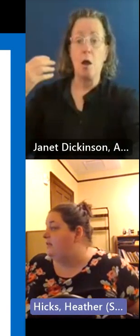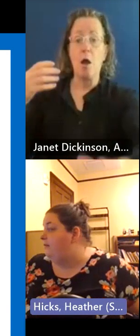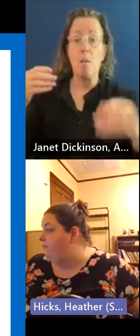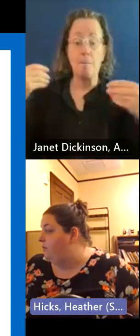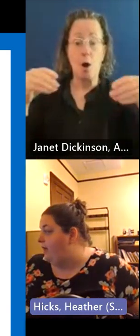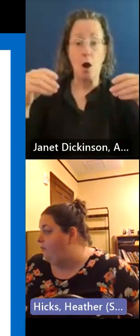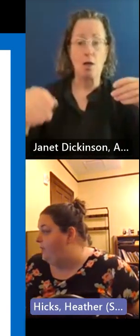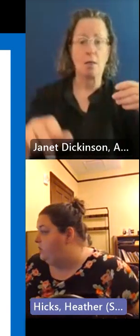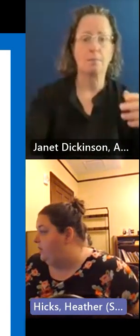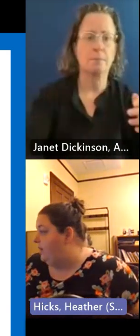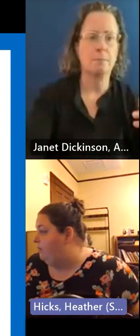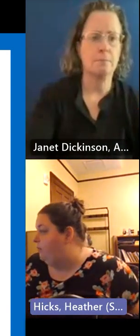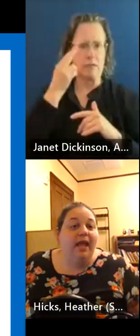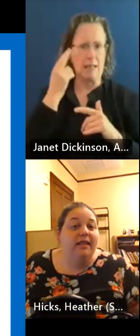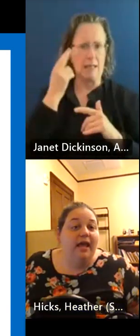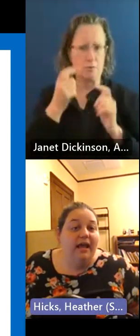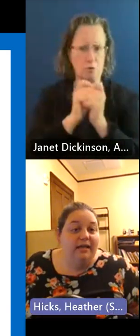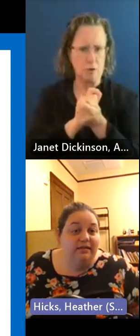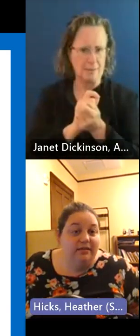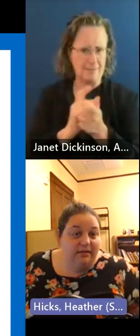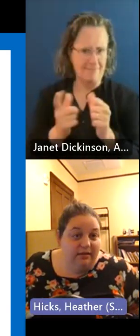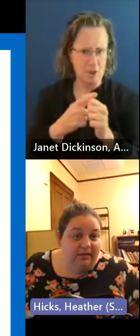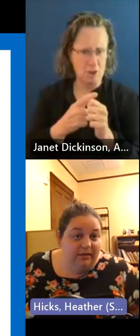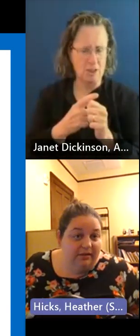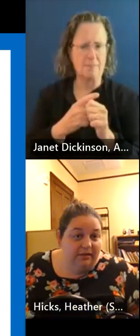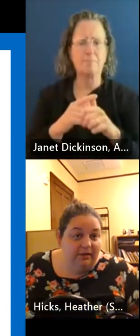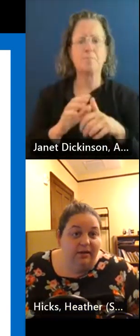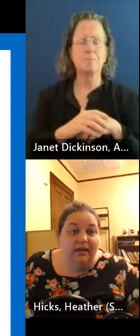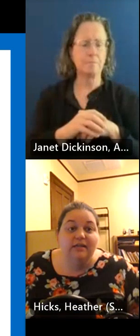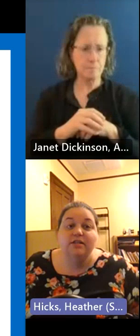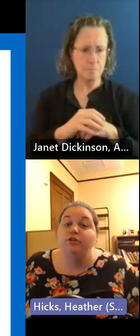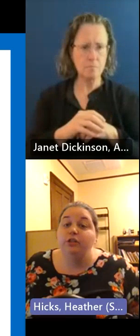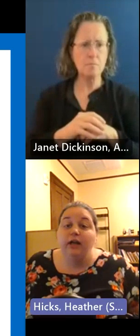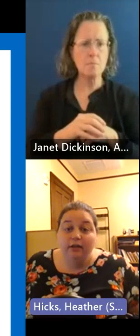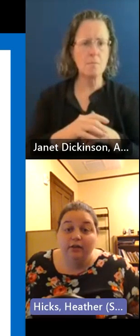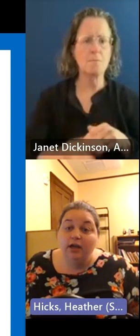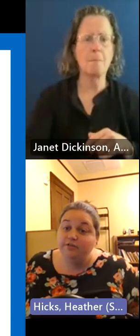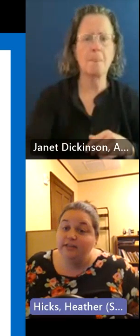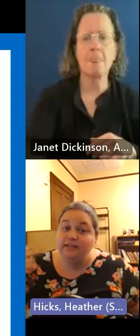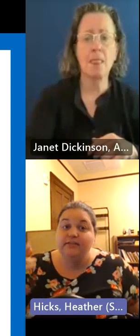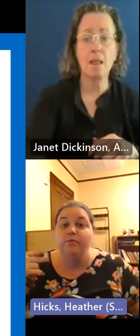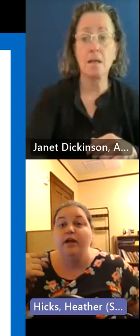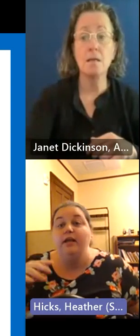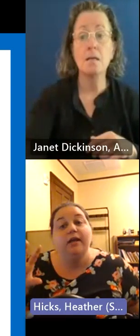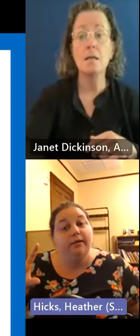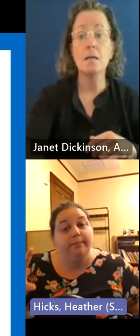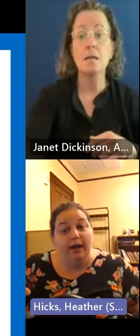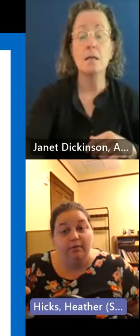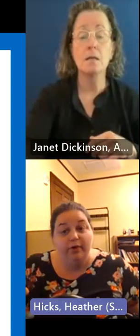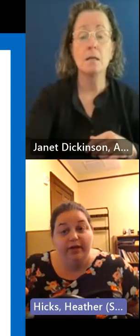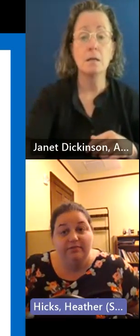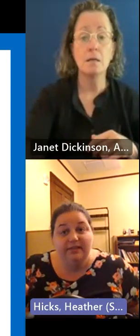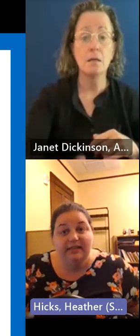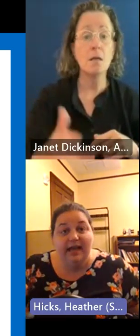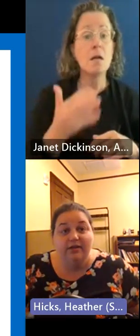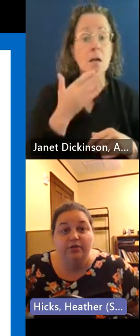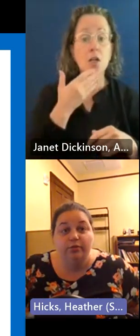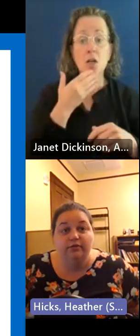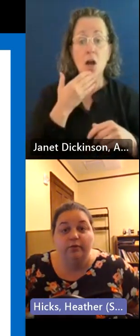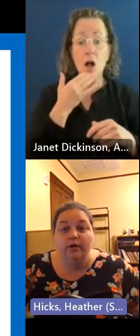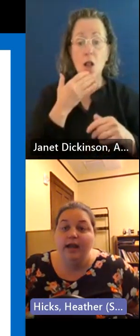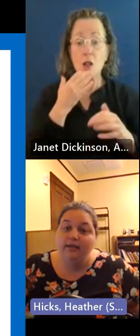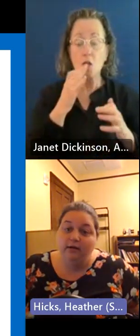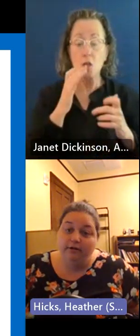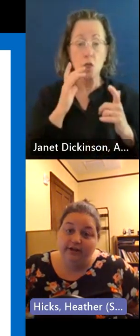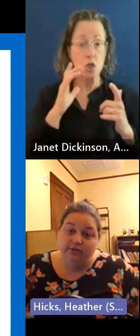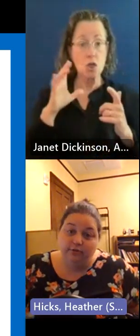minimum requirements site for that information. And then, is there good color contrast? This is one. PowerPoint has recently